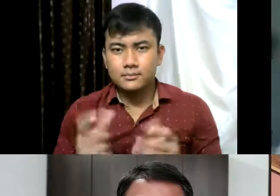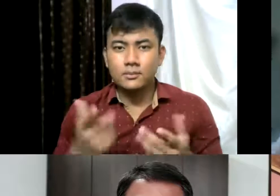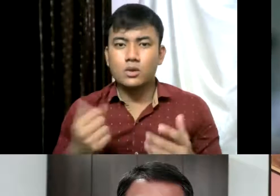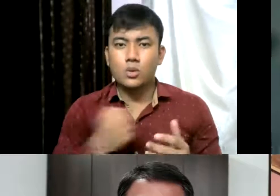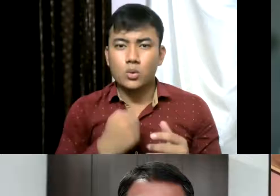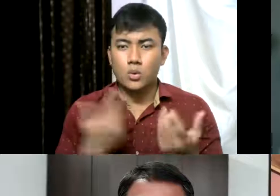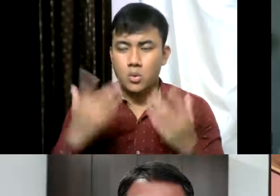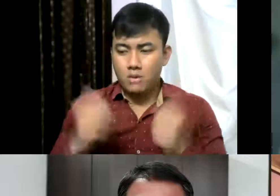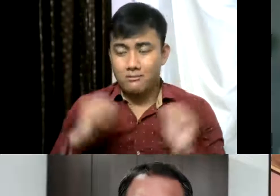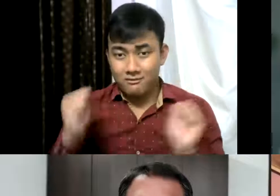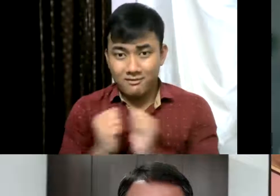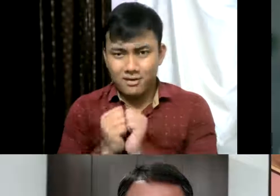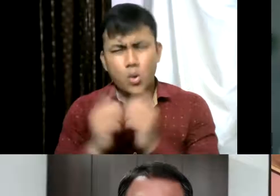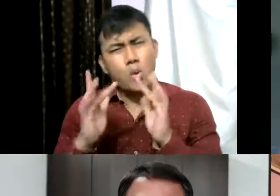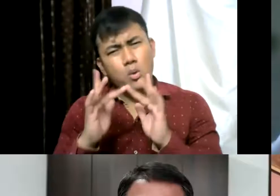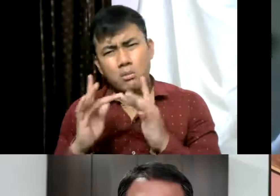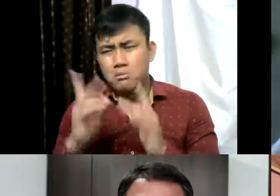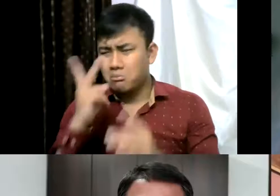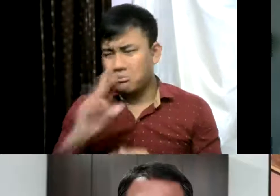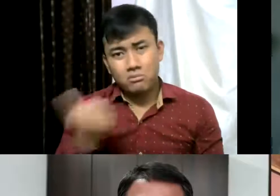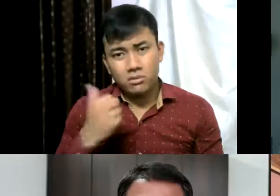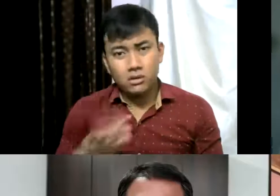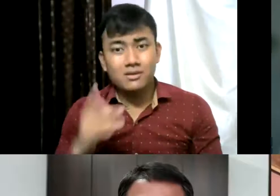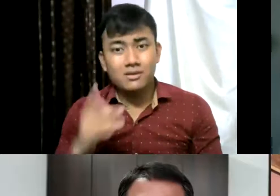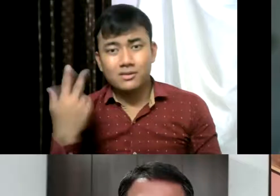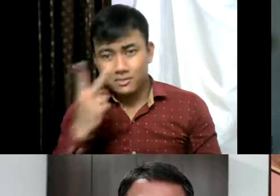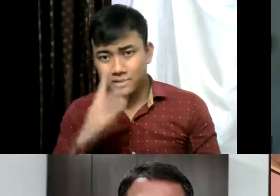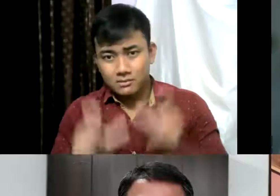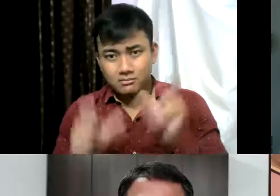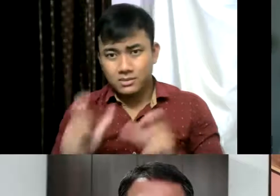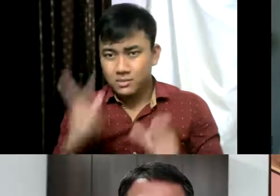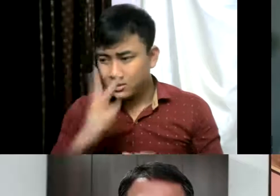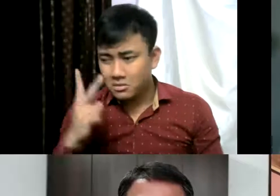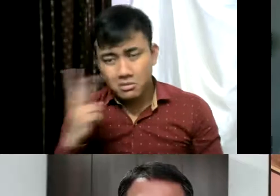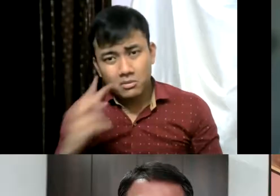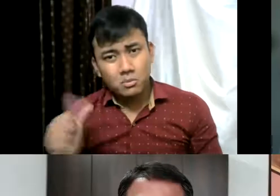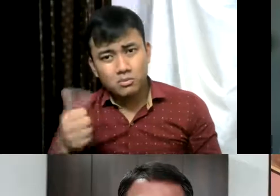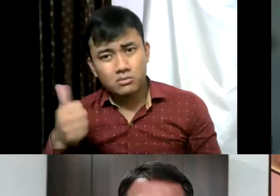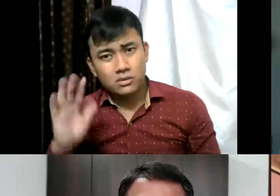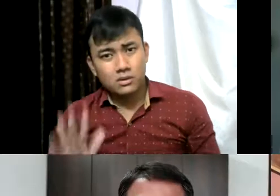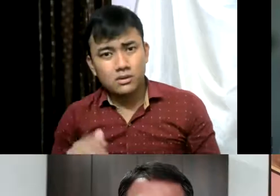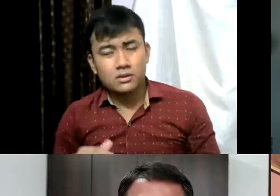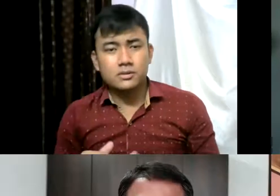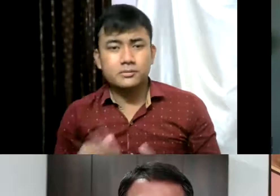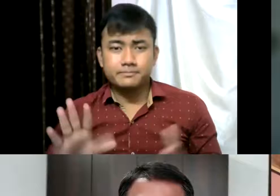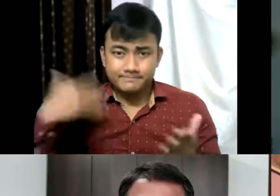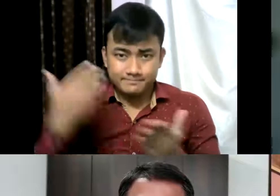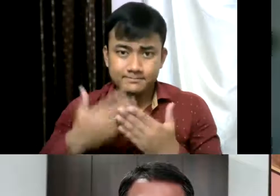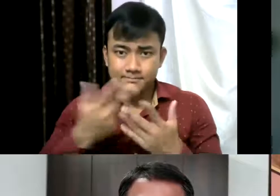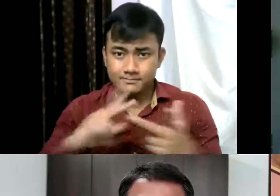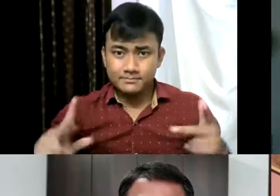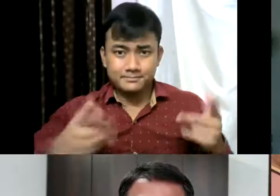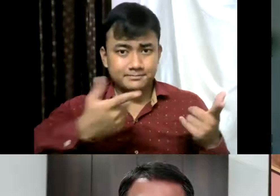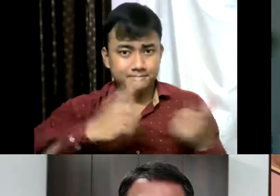space often gets reflected online, because we are the same people who are entering these online spaces. And until there are efforts made